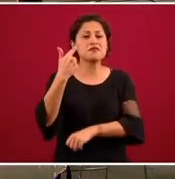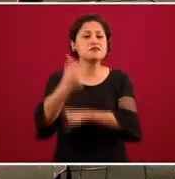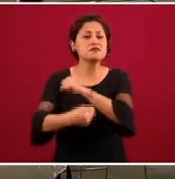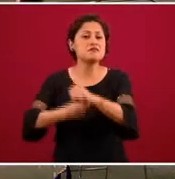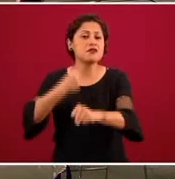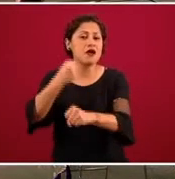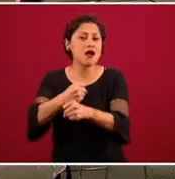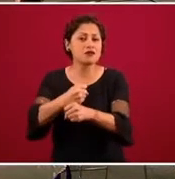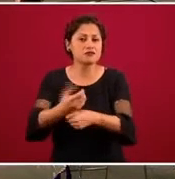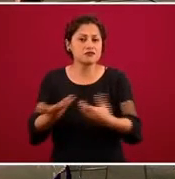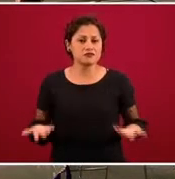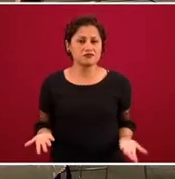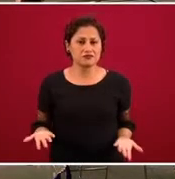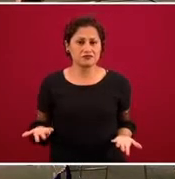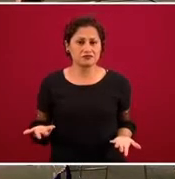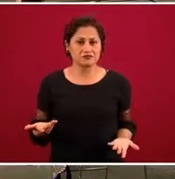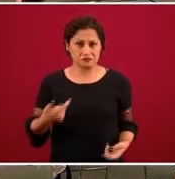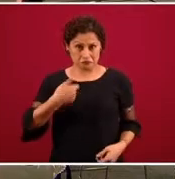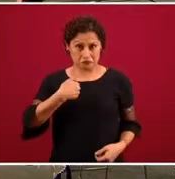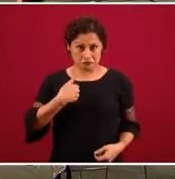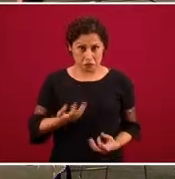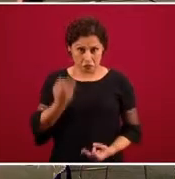And I wear it proudly.